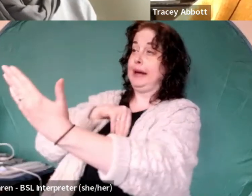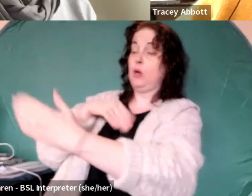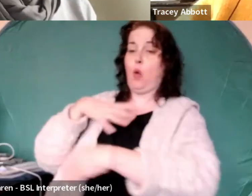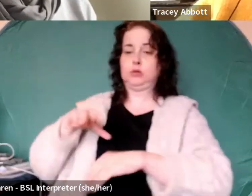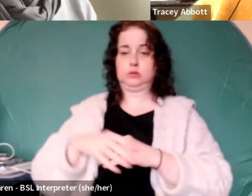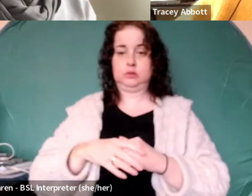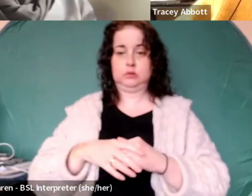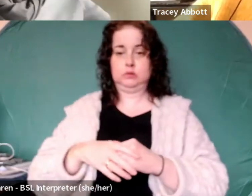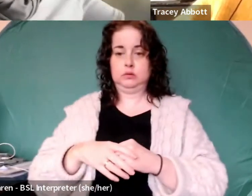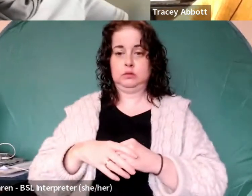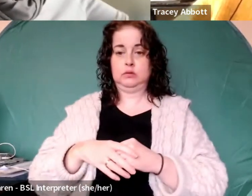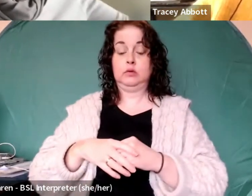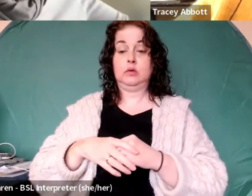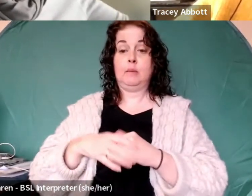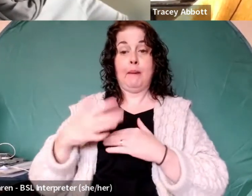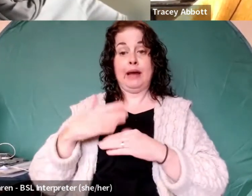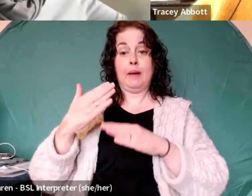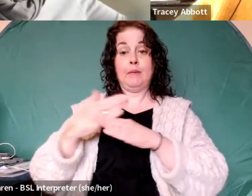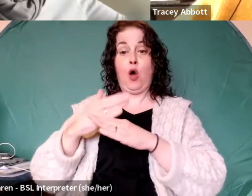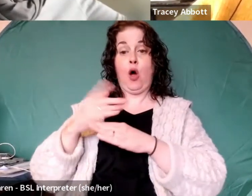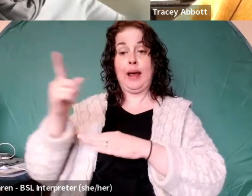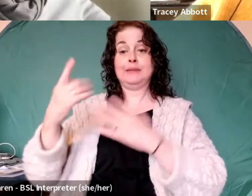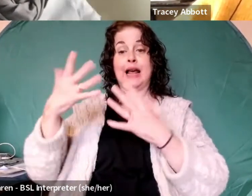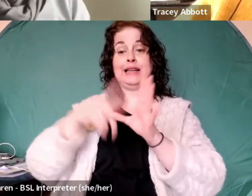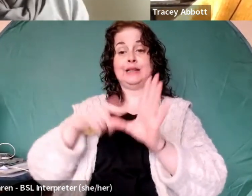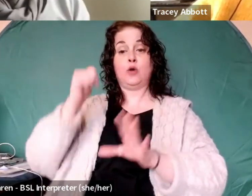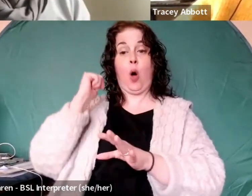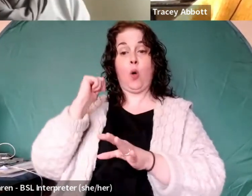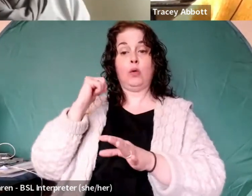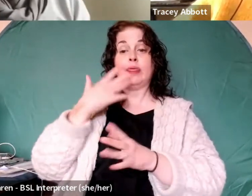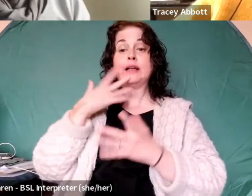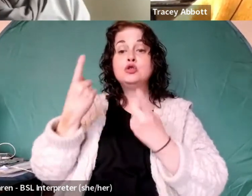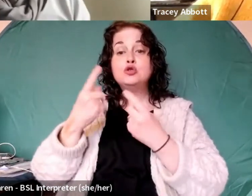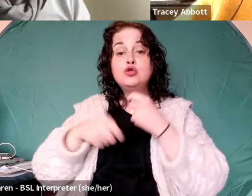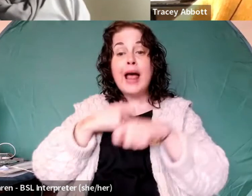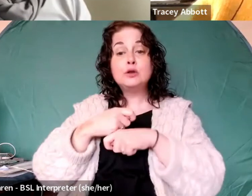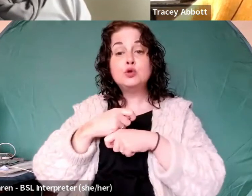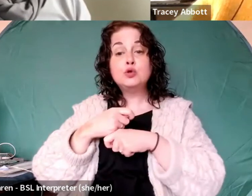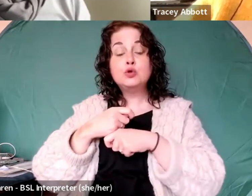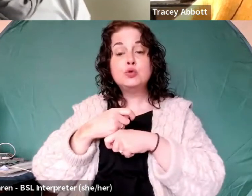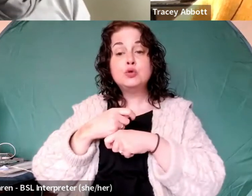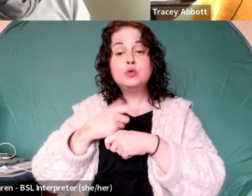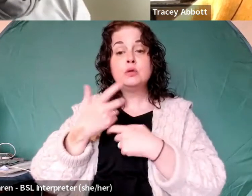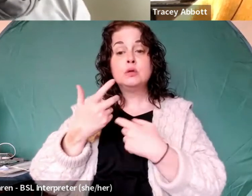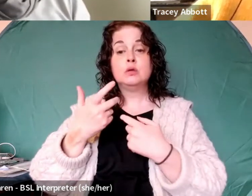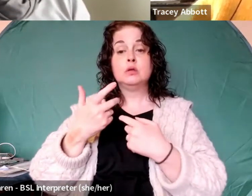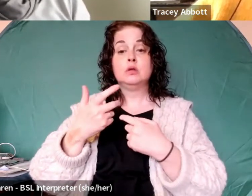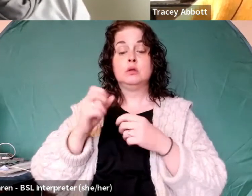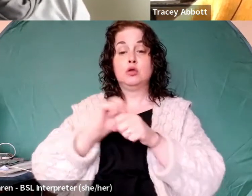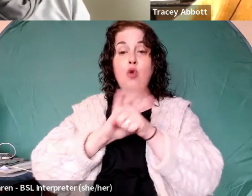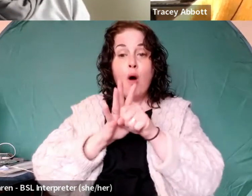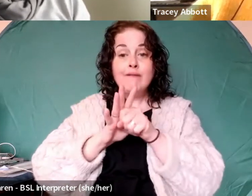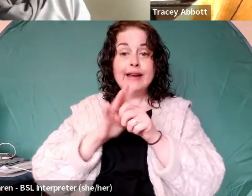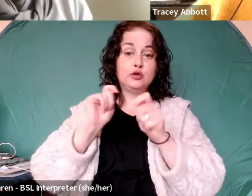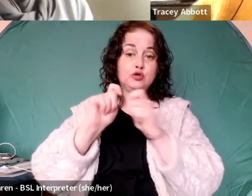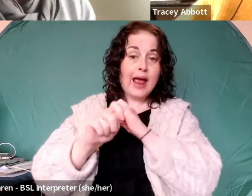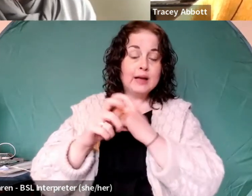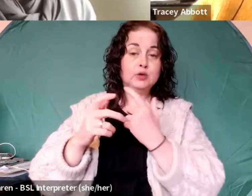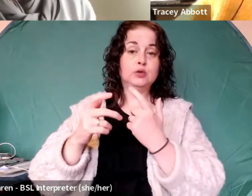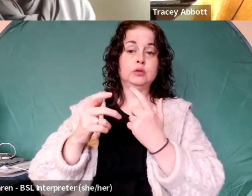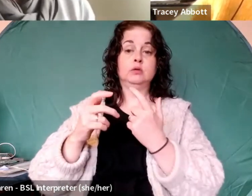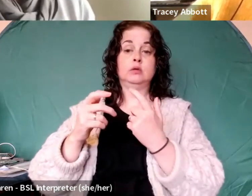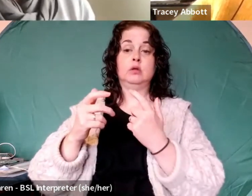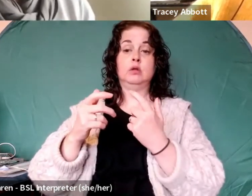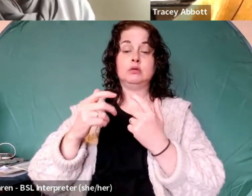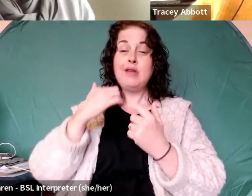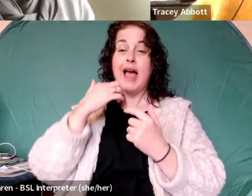But actually, we might have employed Fred 10 years ago, and things have changed since then. The pandemic has changed so much. So does every